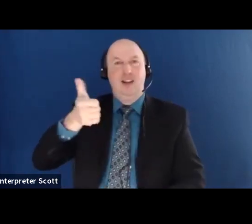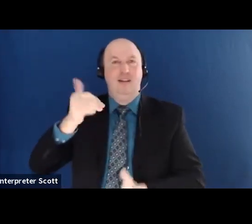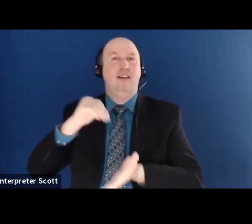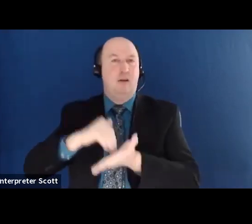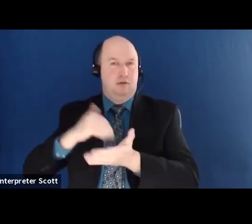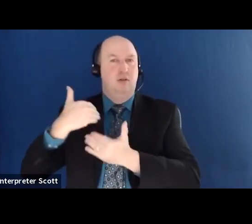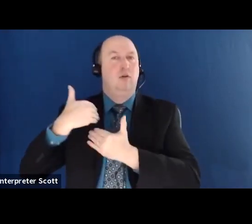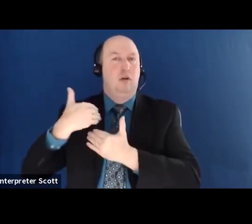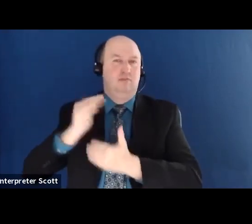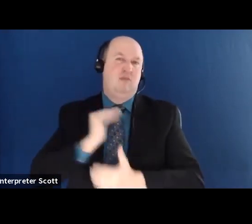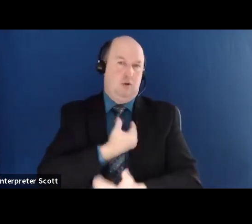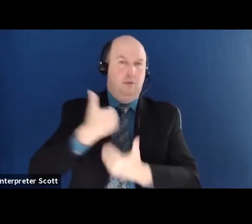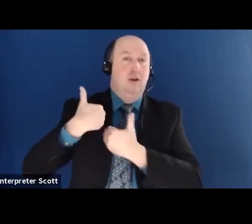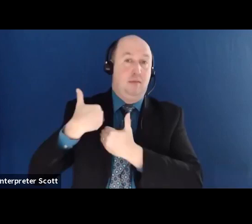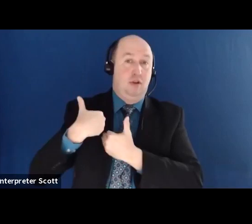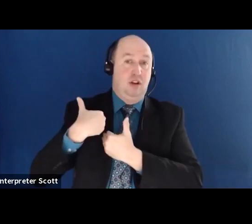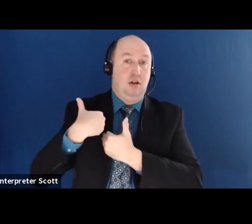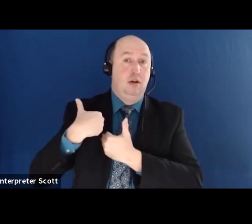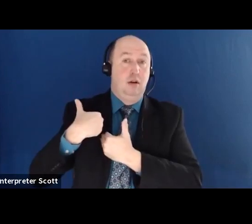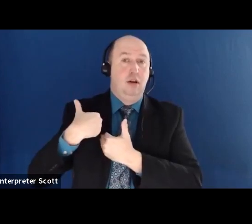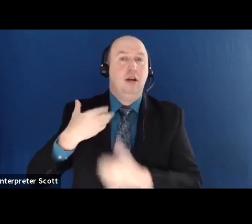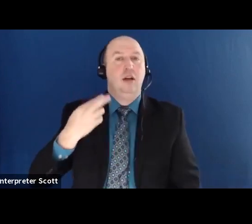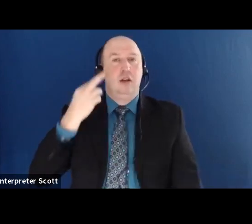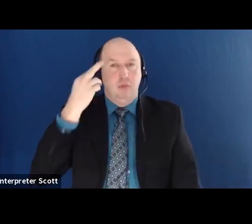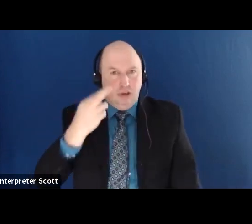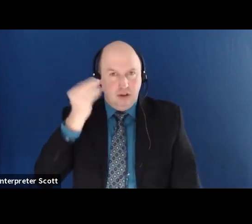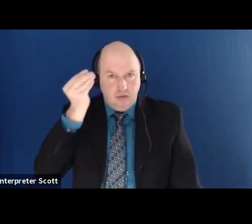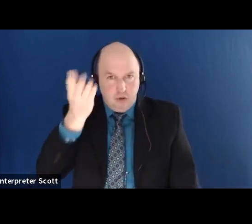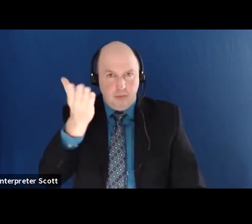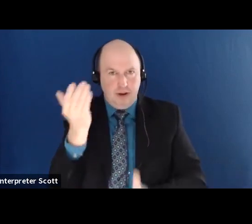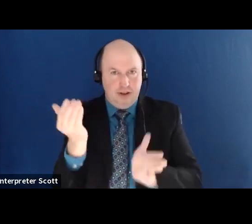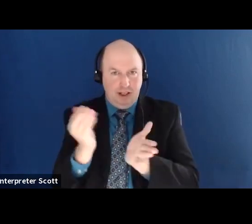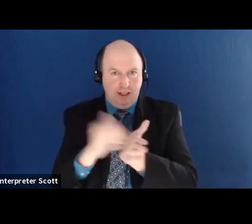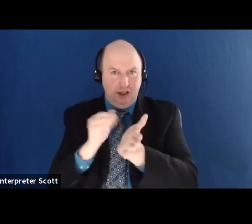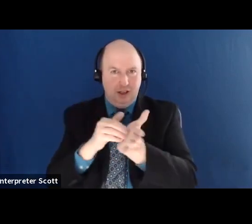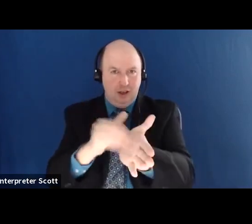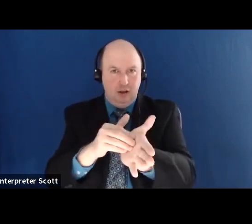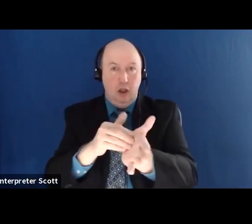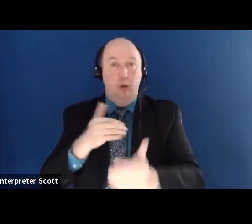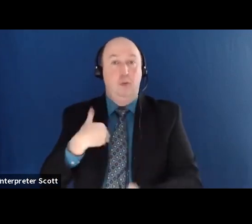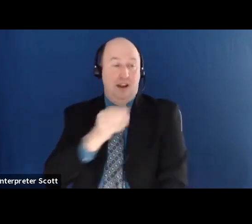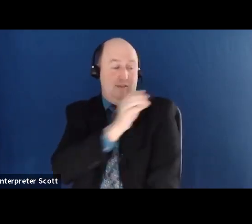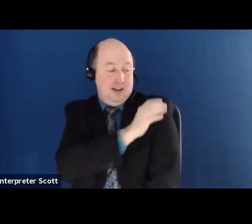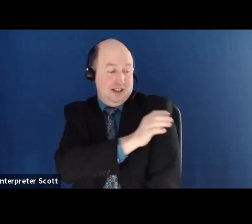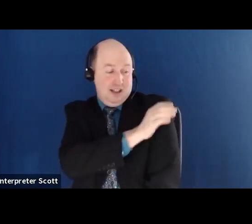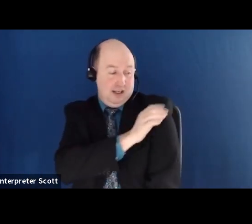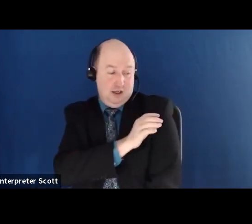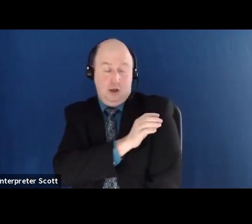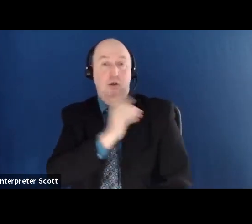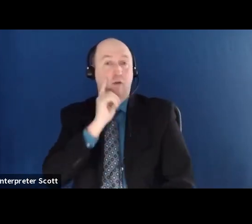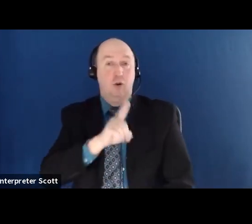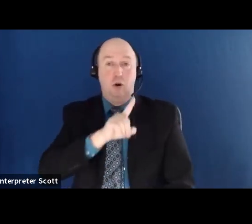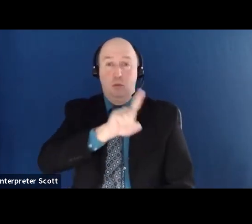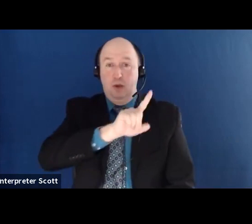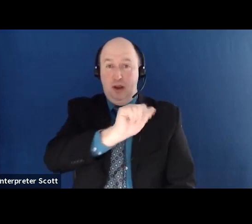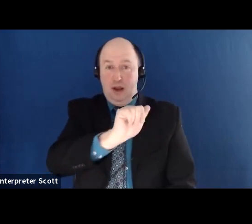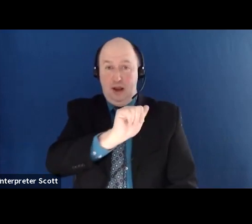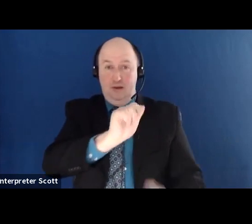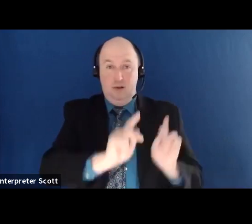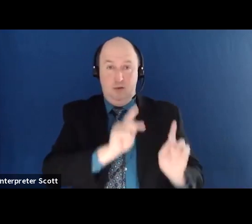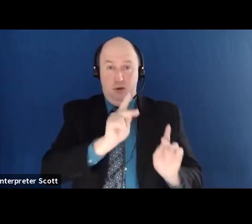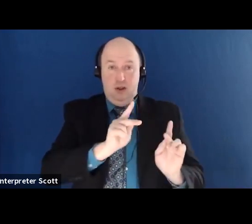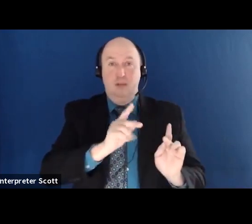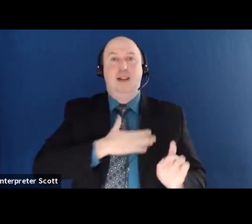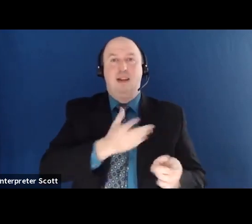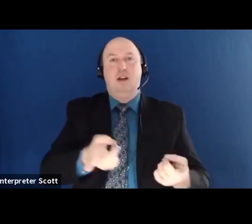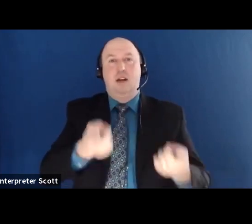responsibility. So again, this is why we keep on saying, okay, we have a clinic open for 1A individuals. We have a clinic open for 1A individuals. Please